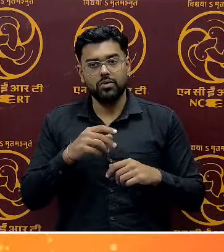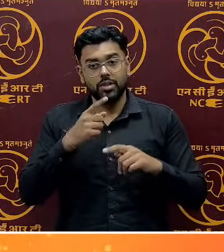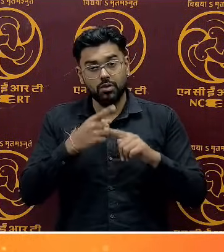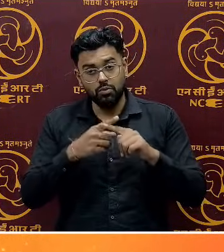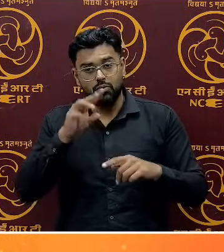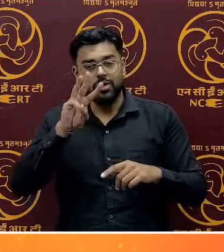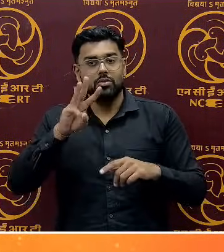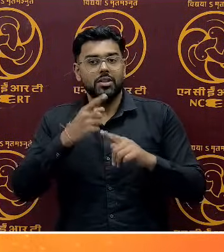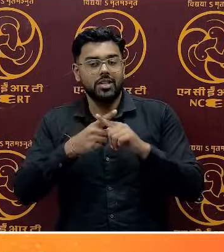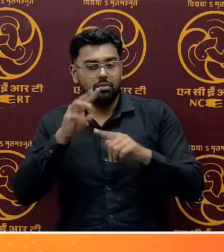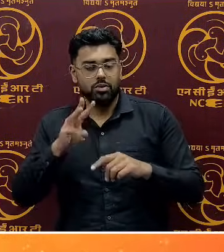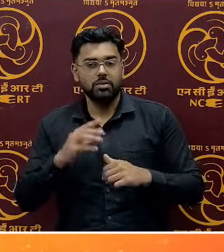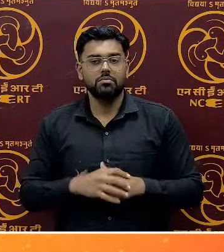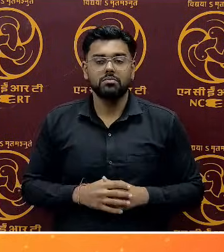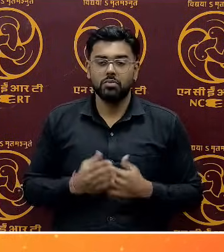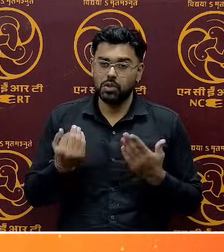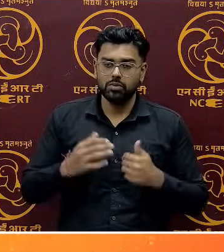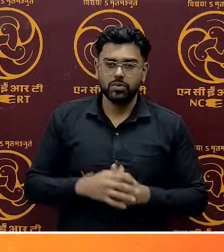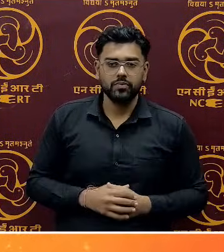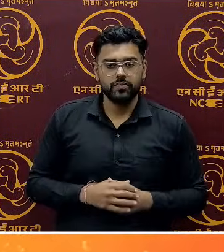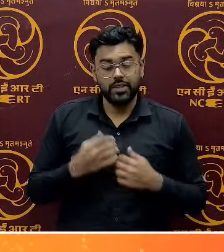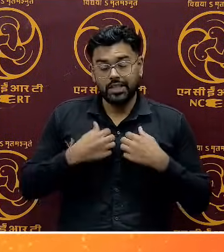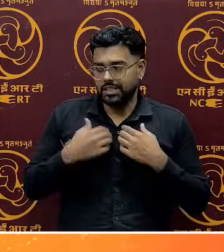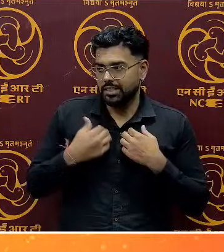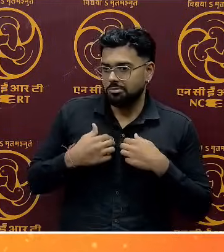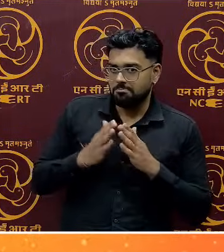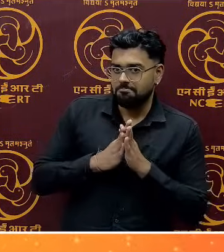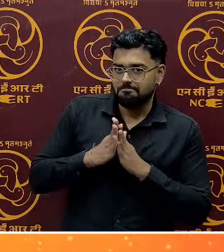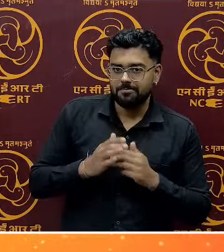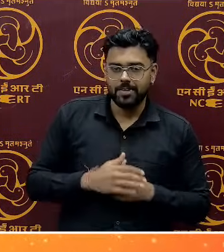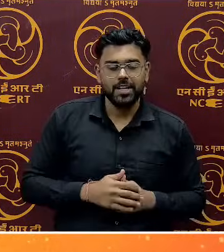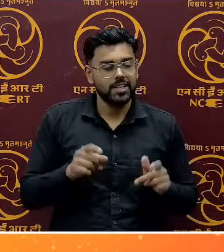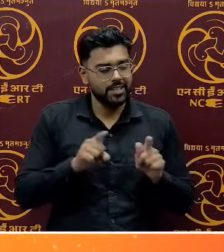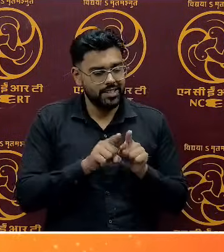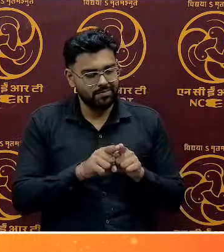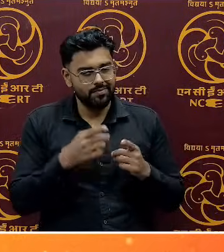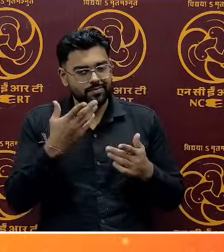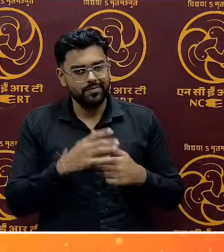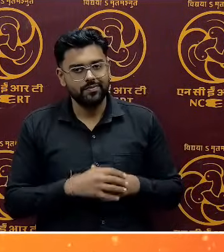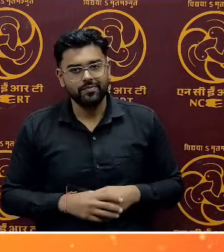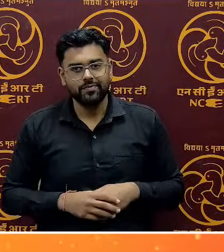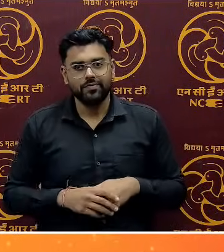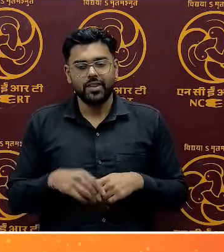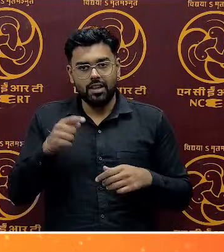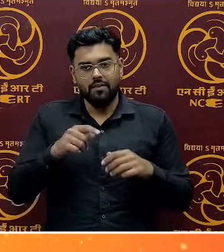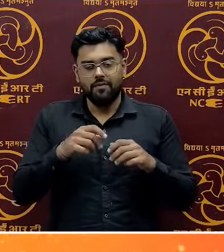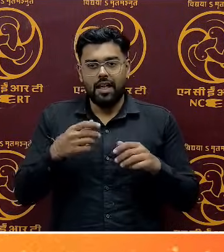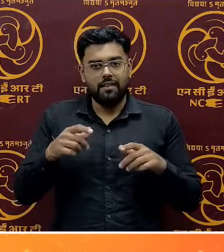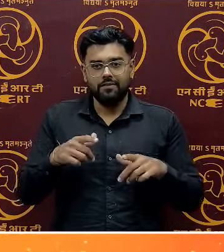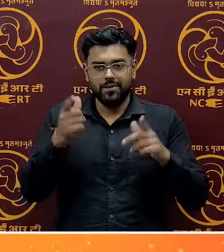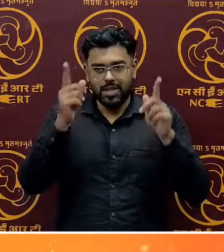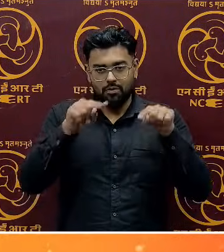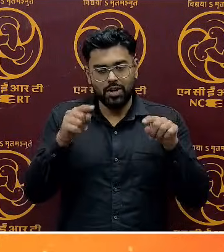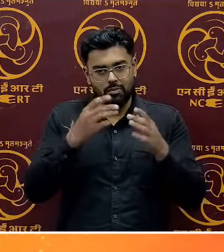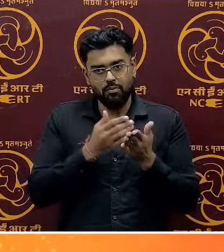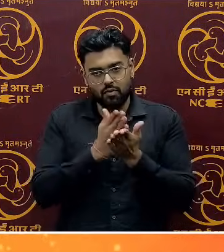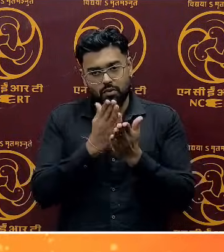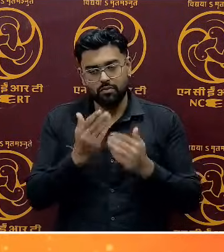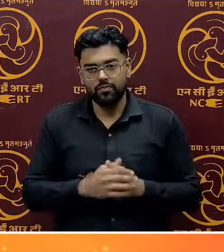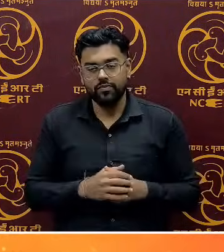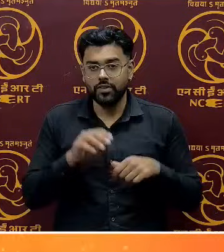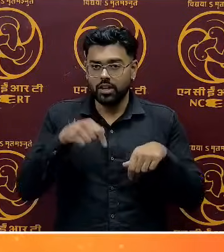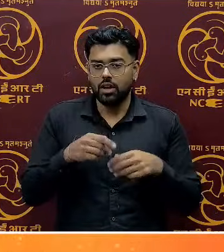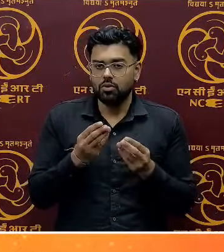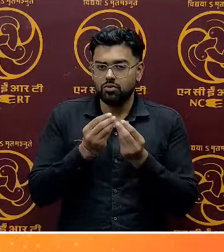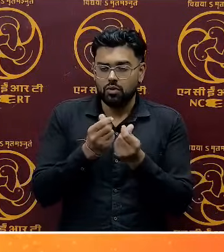into 3. That's very interesting. Interesting, right? So, these are the ways we prepare the factor trees. Now, let us solve